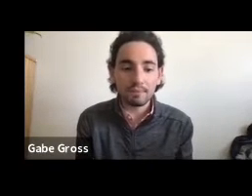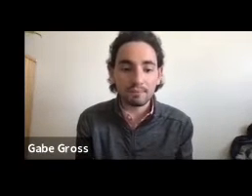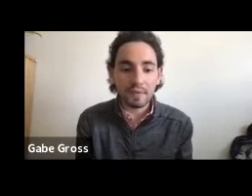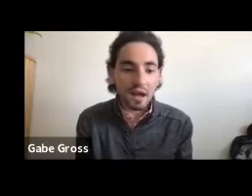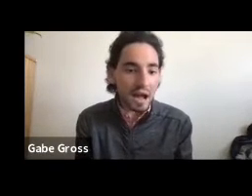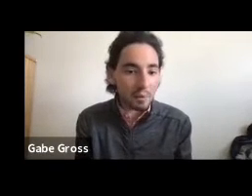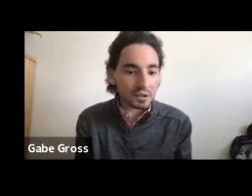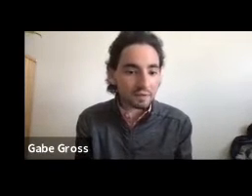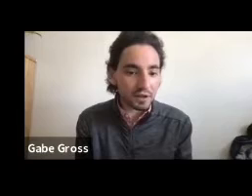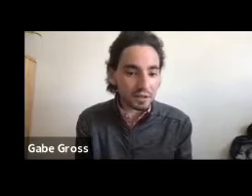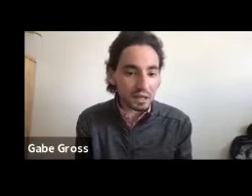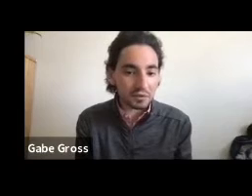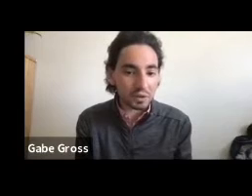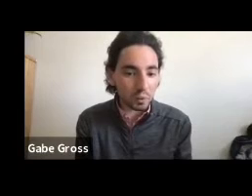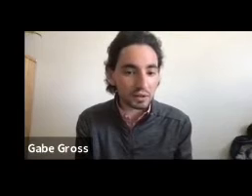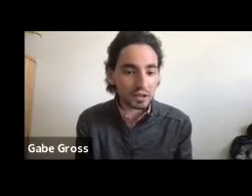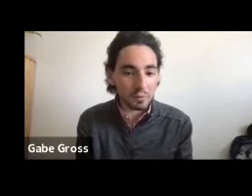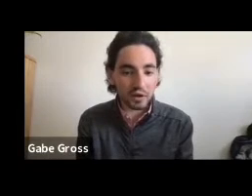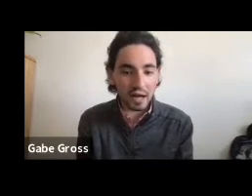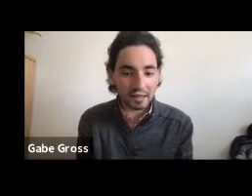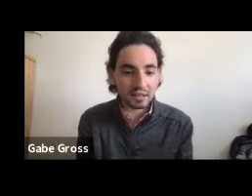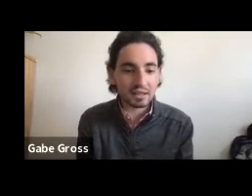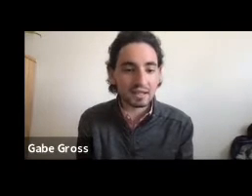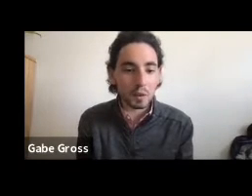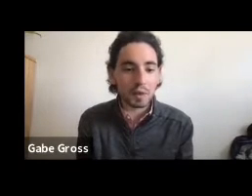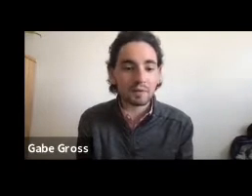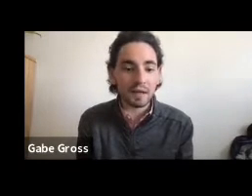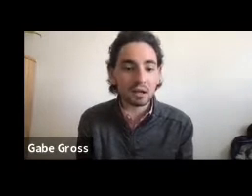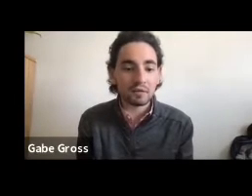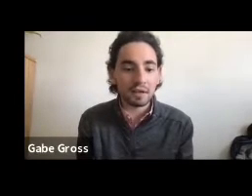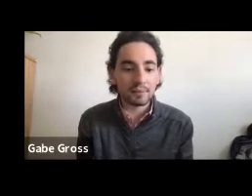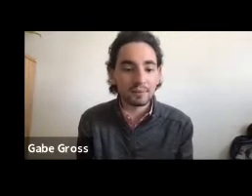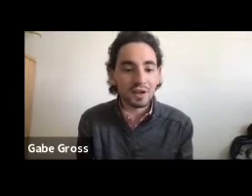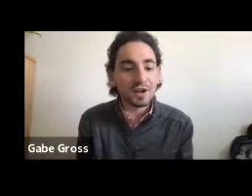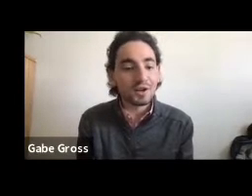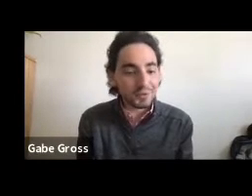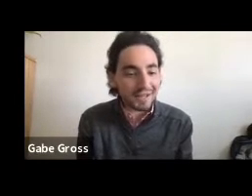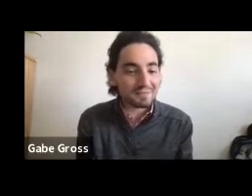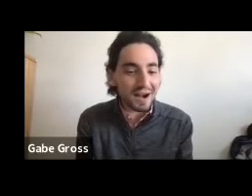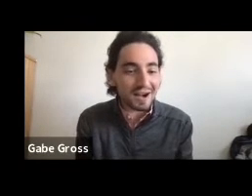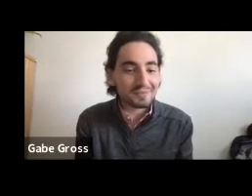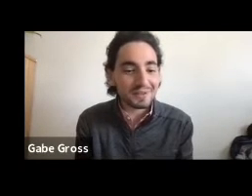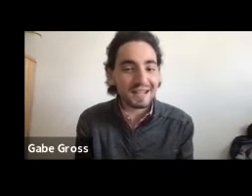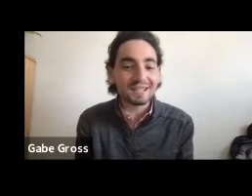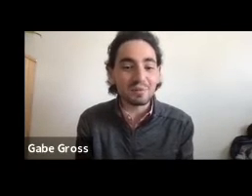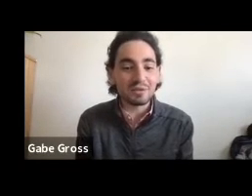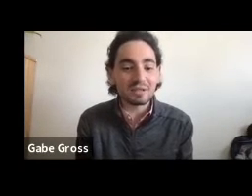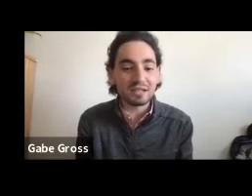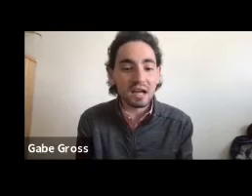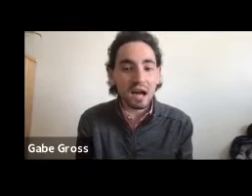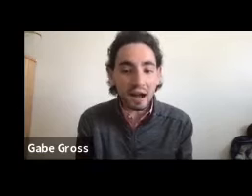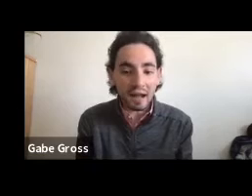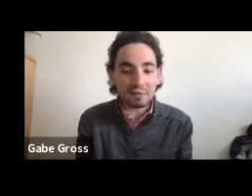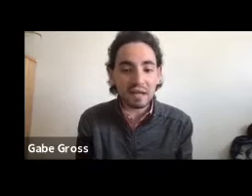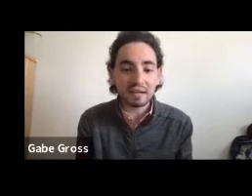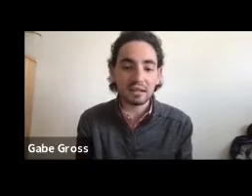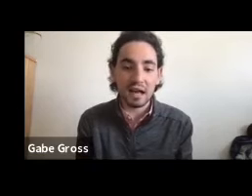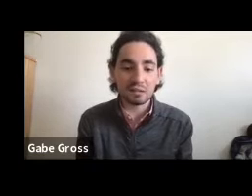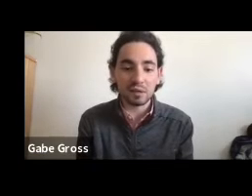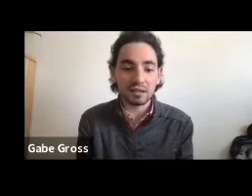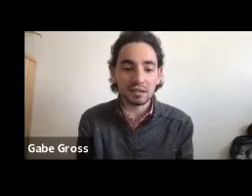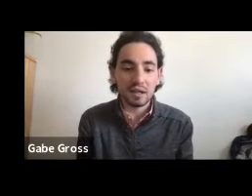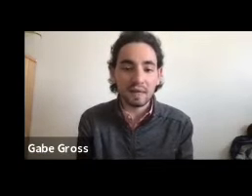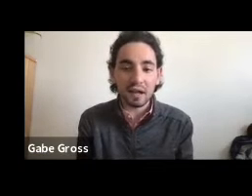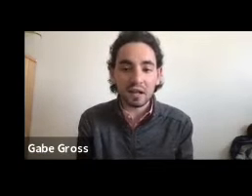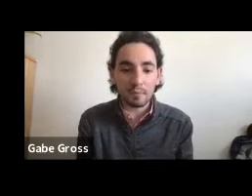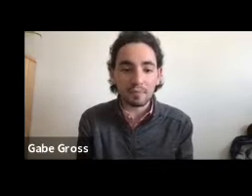Moses hugs his dog. How was the first day of school? His mother asks as they wait for the elevator. Great, Mom, signs Moses. I